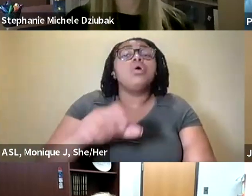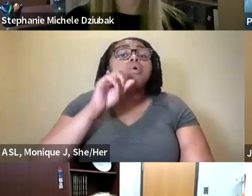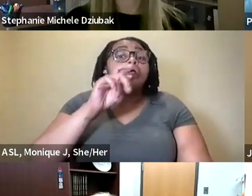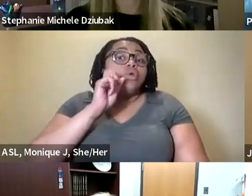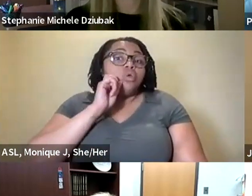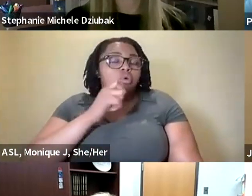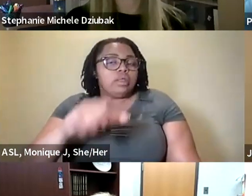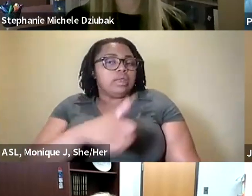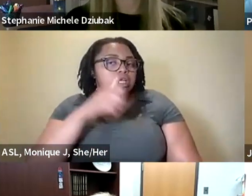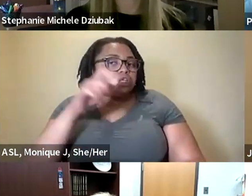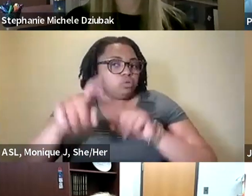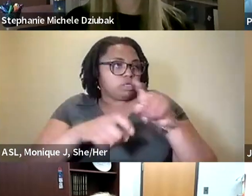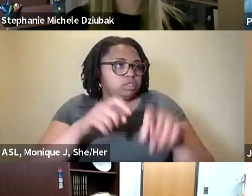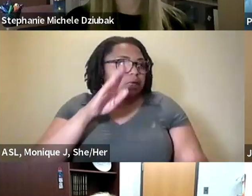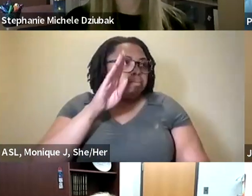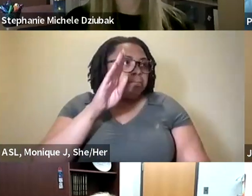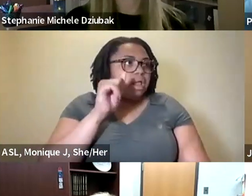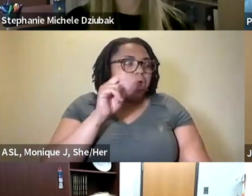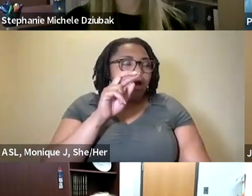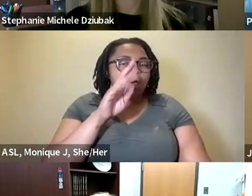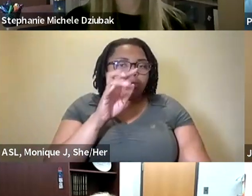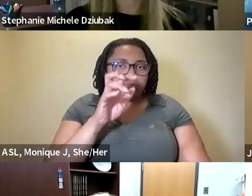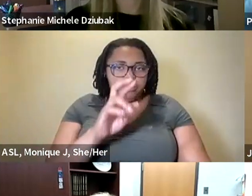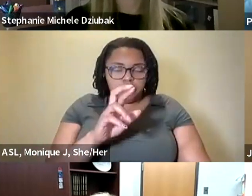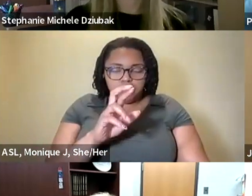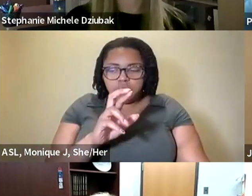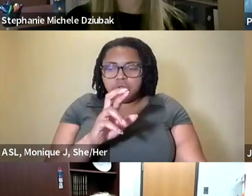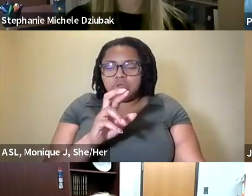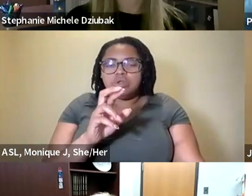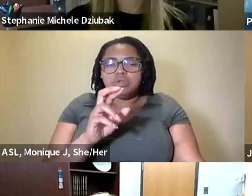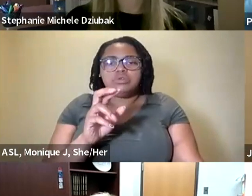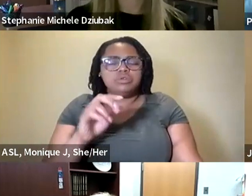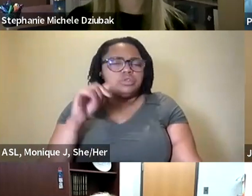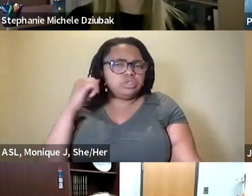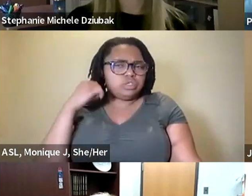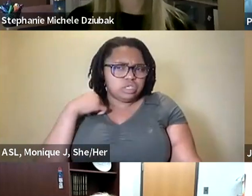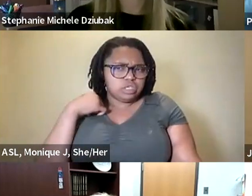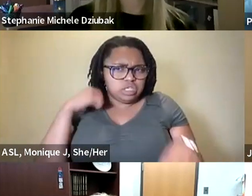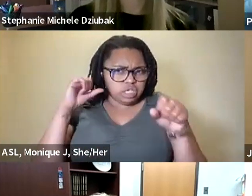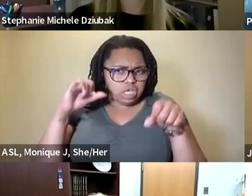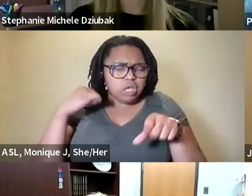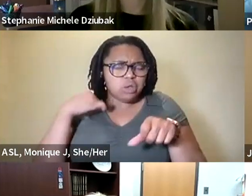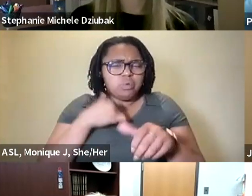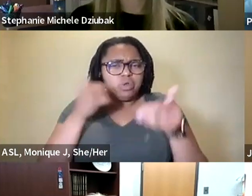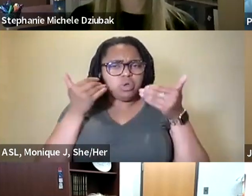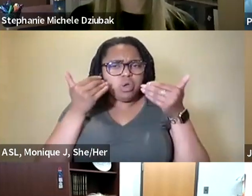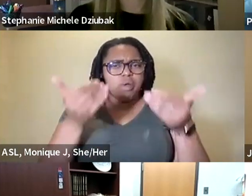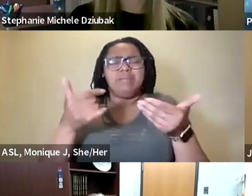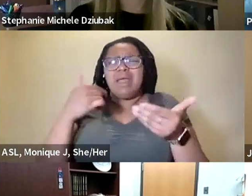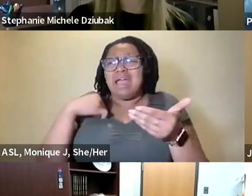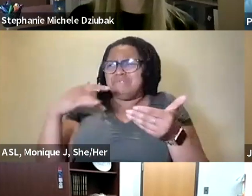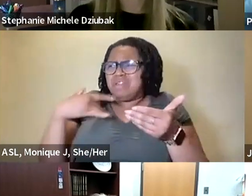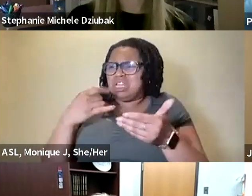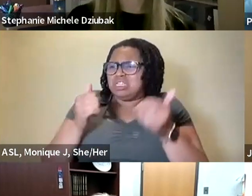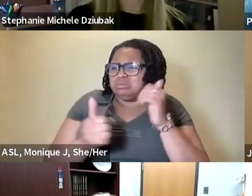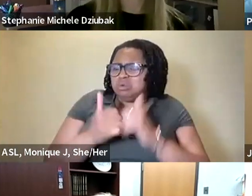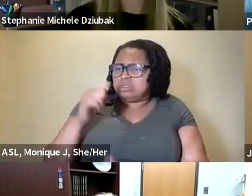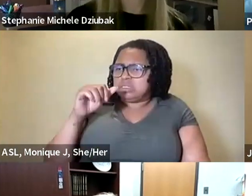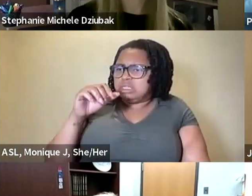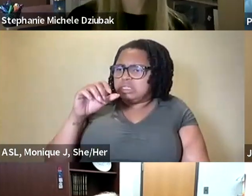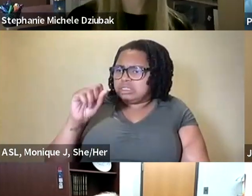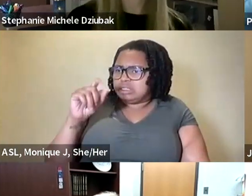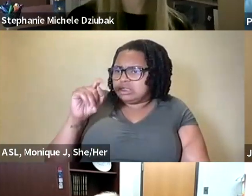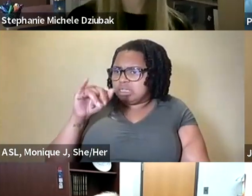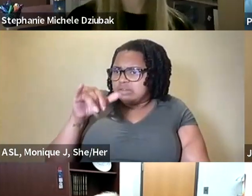we go ahead and, I mean, I feel like this is mostly Stephanie and Misha's deal, but plan